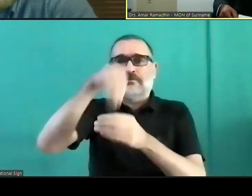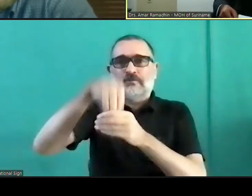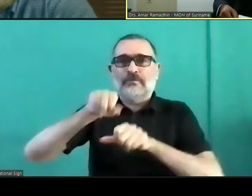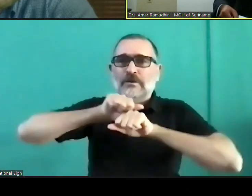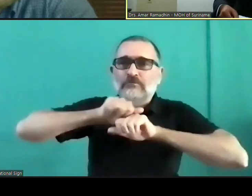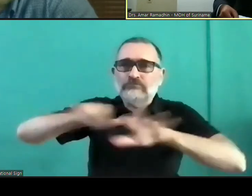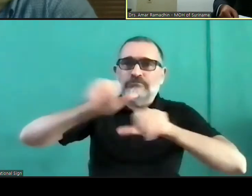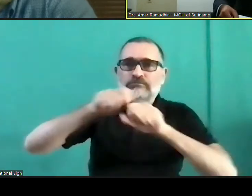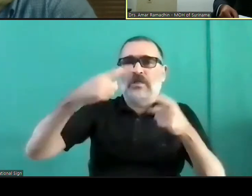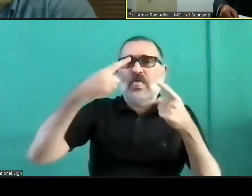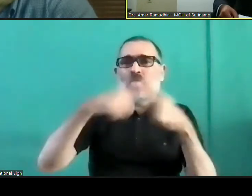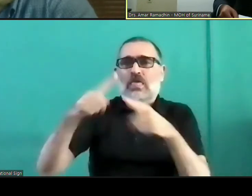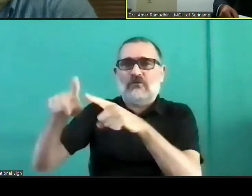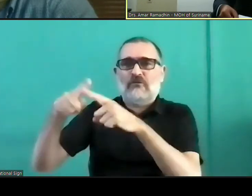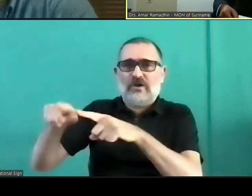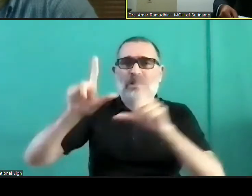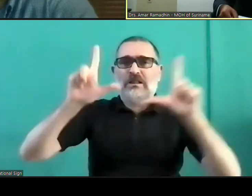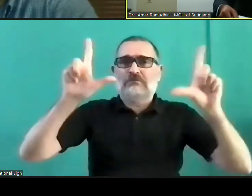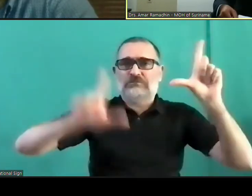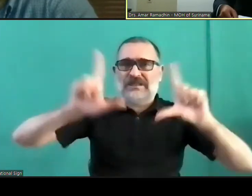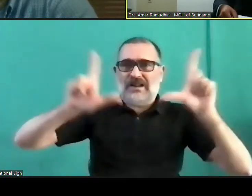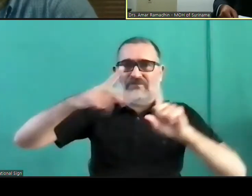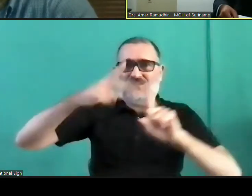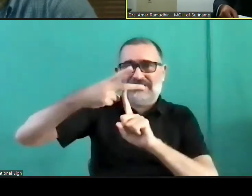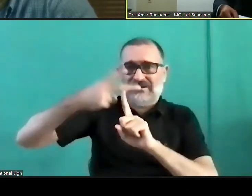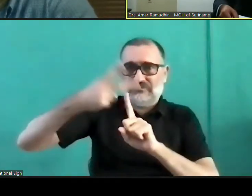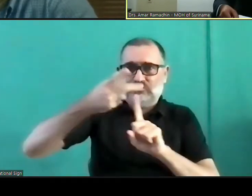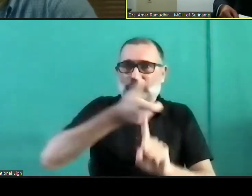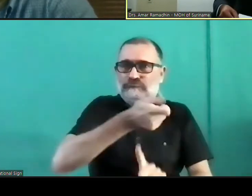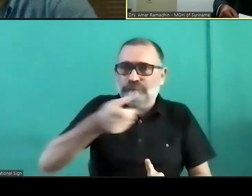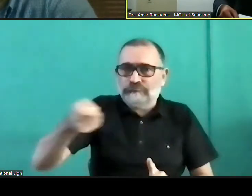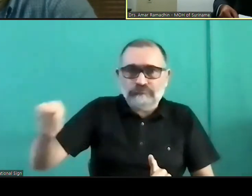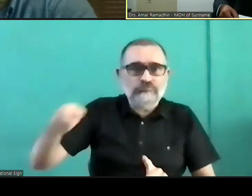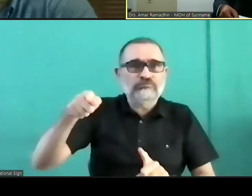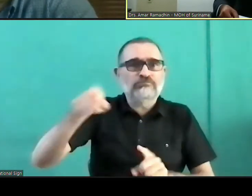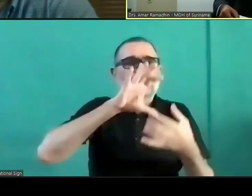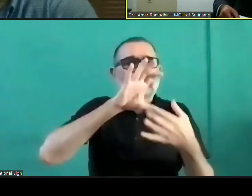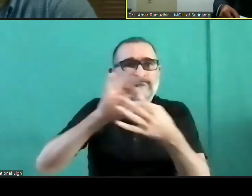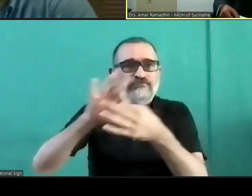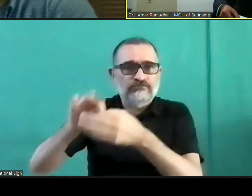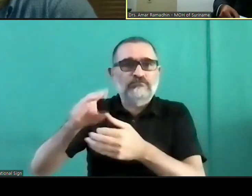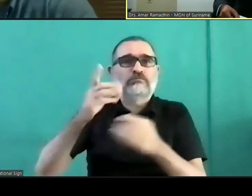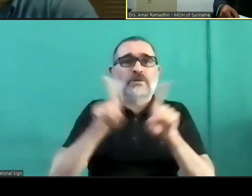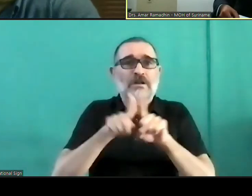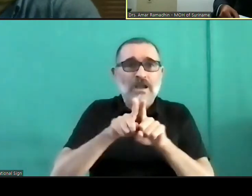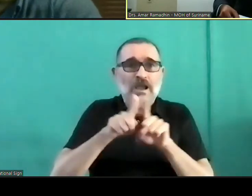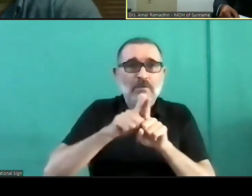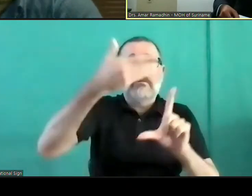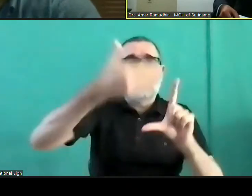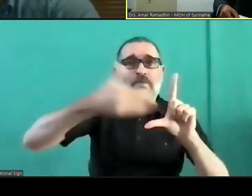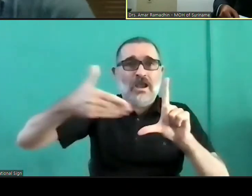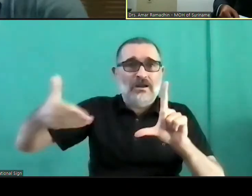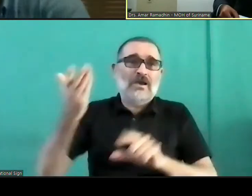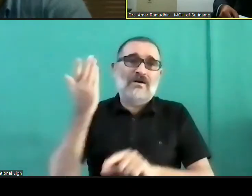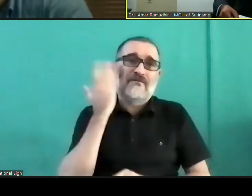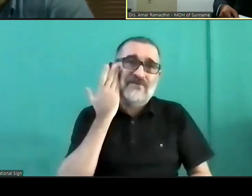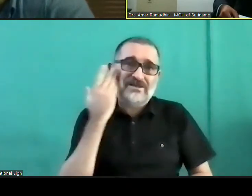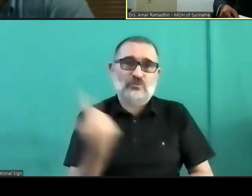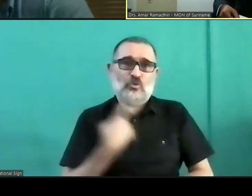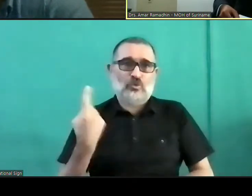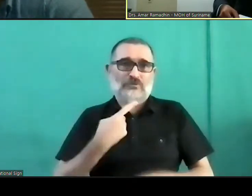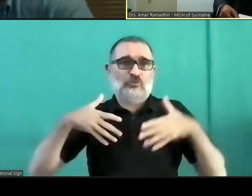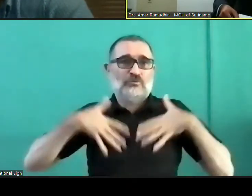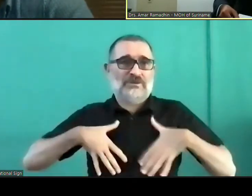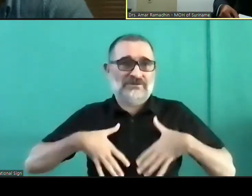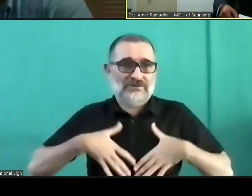and launched. The training was available on the USB stick, allowing the participants to follow on their own time.